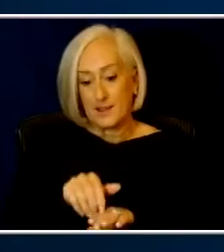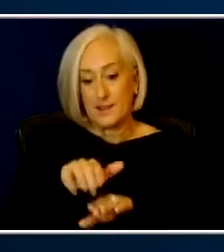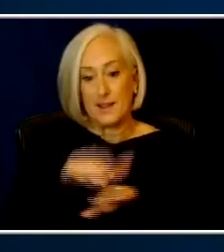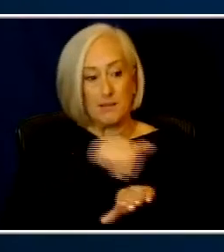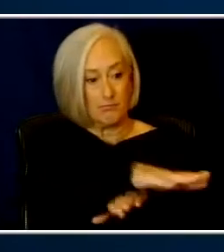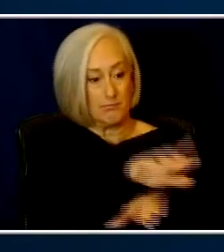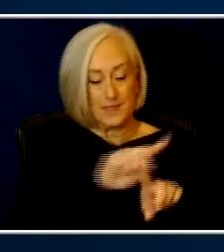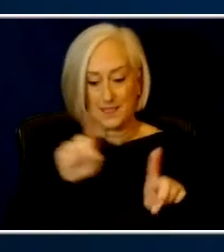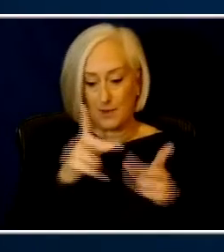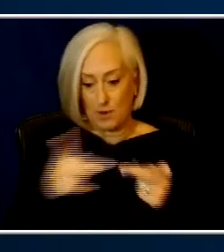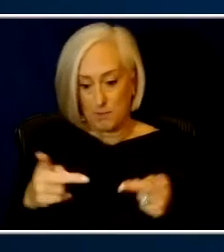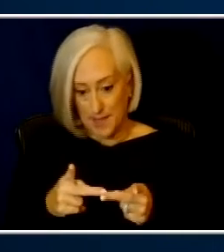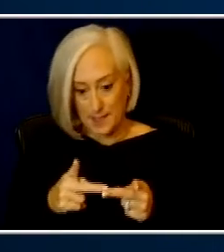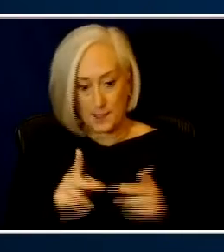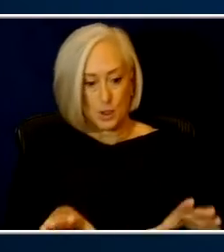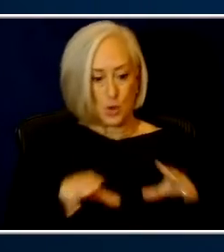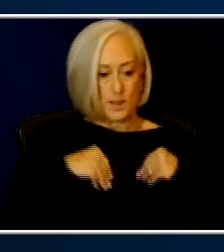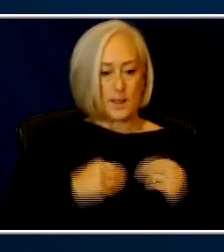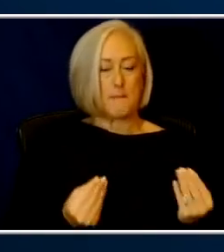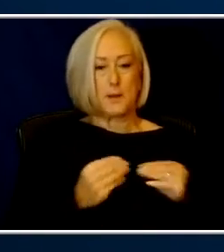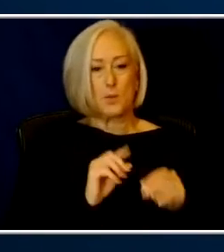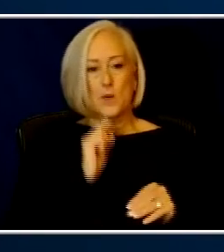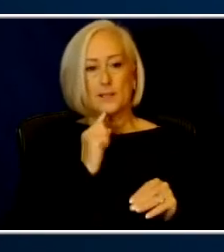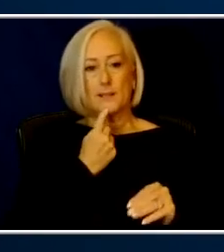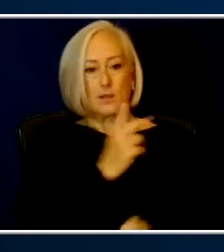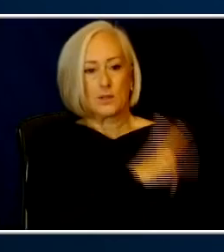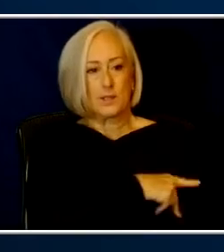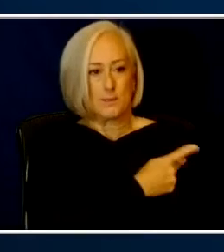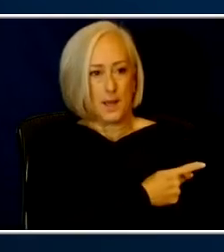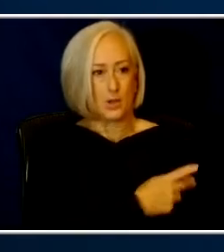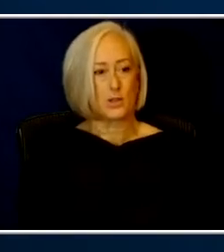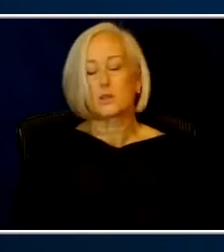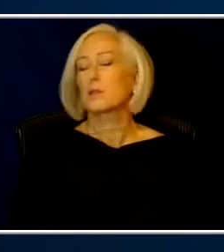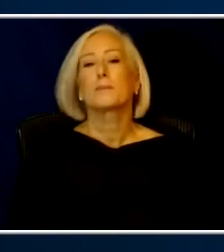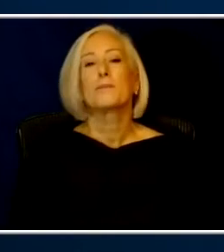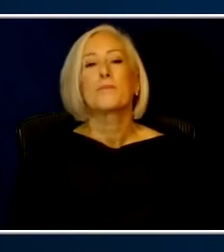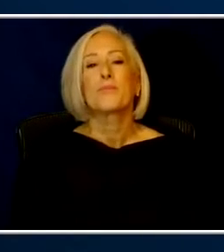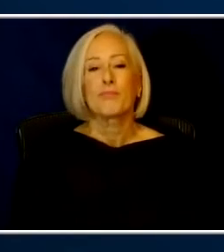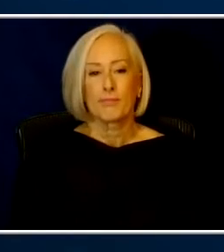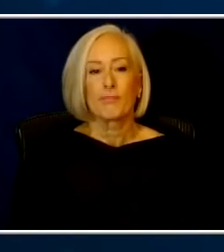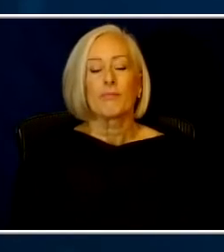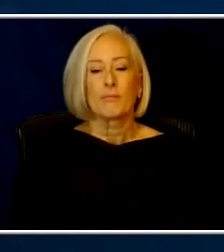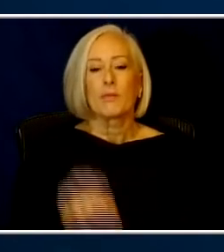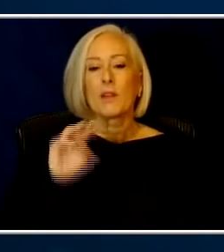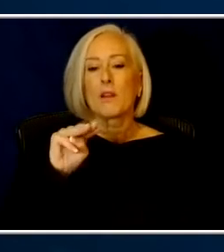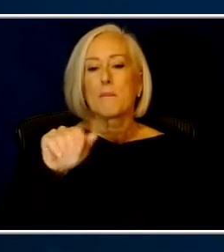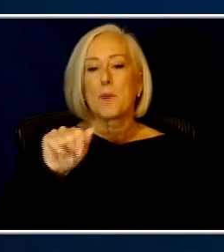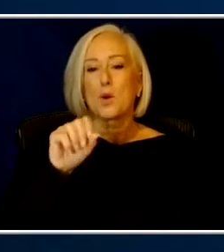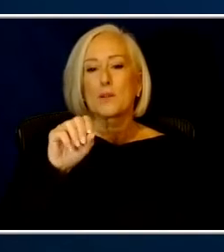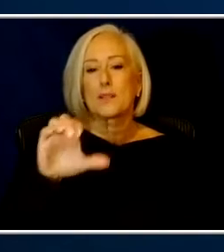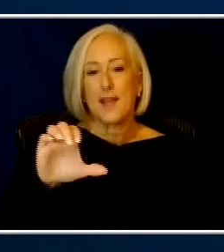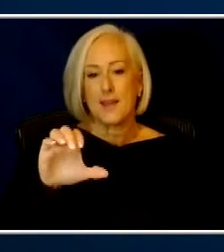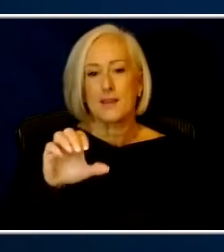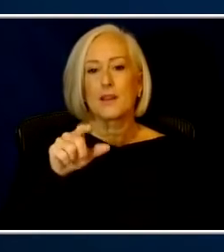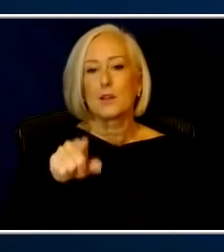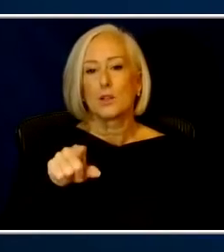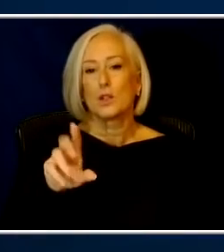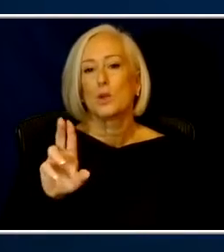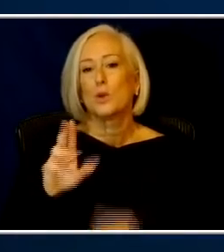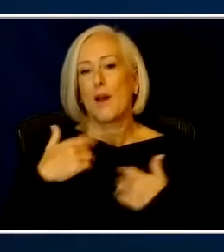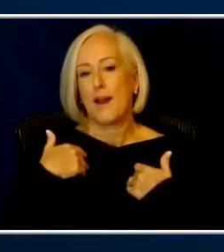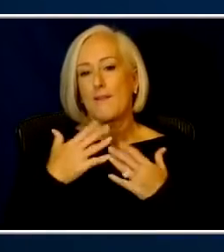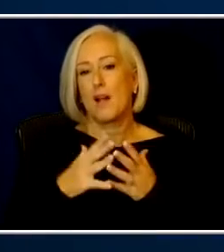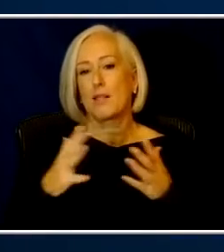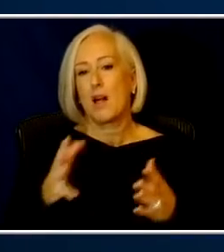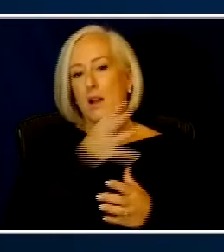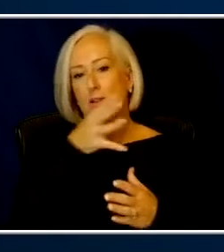Makes sense. Now, Dr. Camero up in St. Joe with Mosaic and all, you guys do service a lot of rural hospitals. Are you seeing the same stories